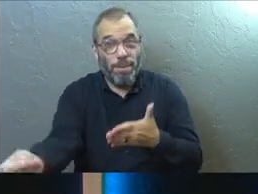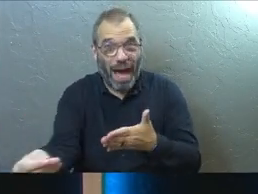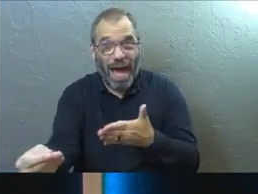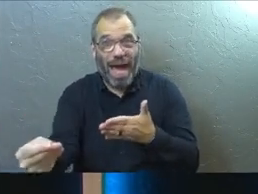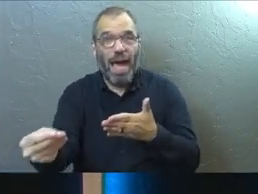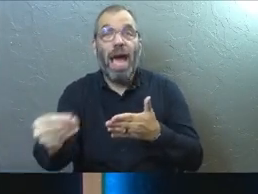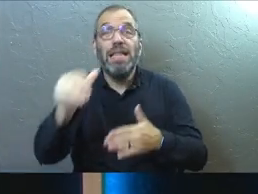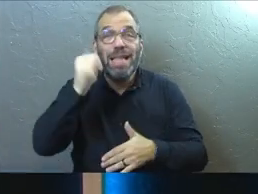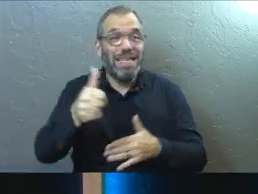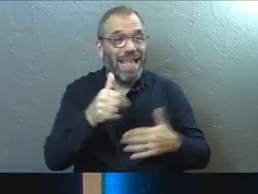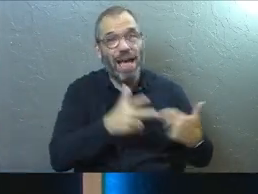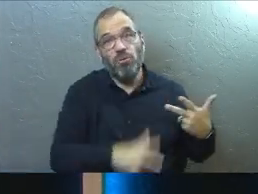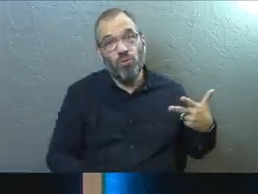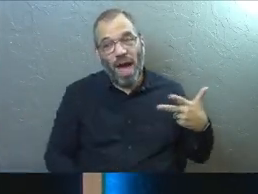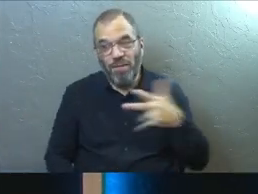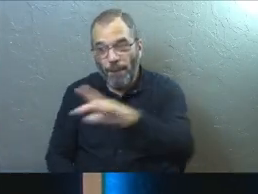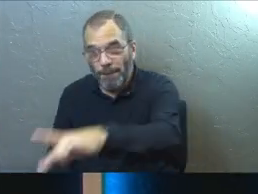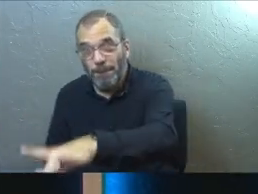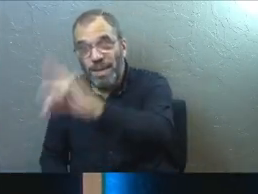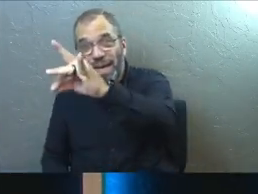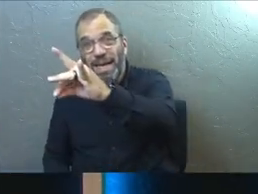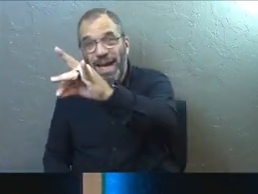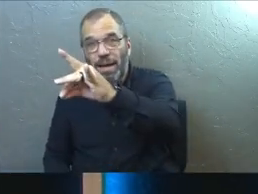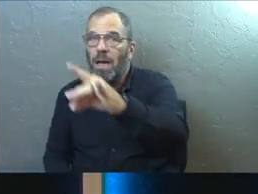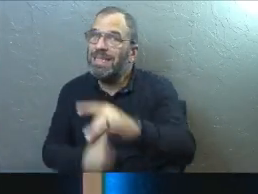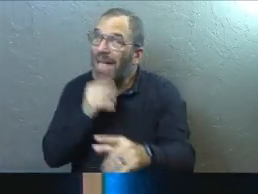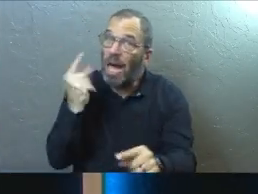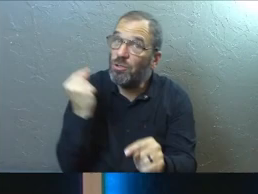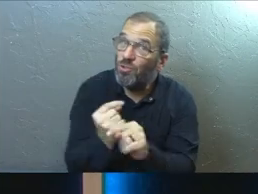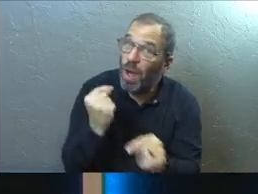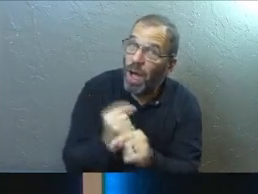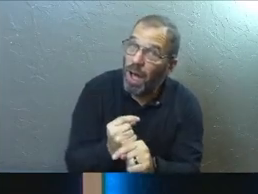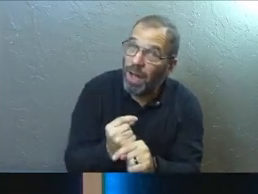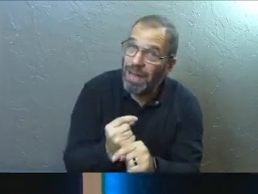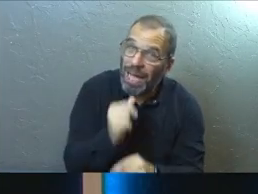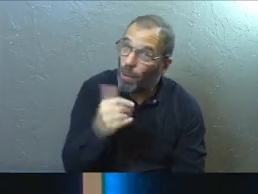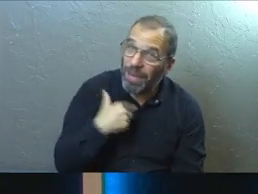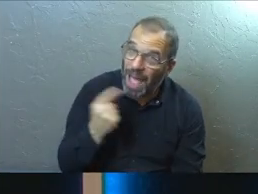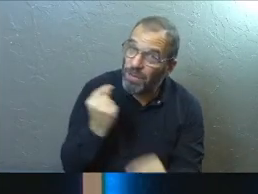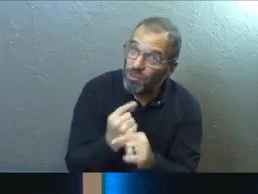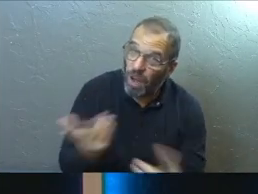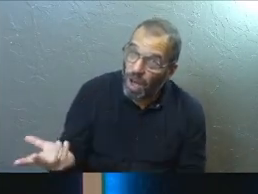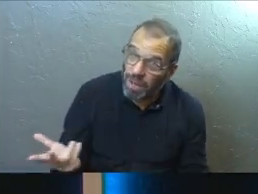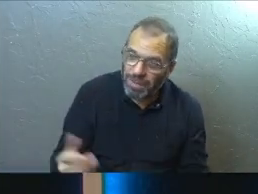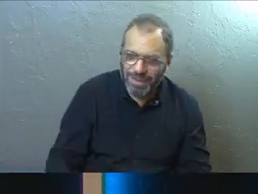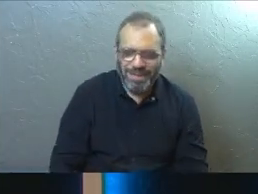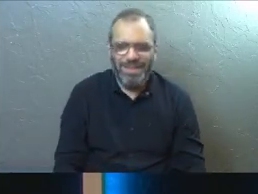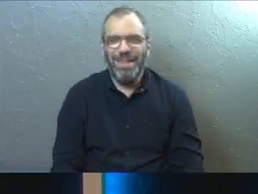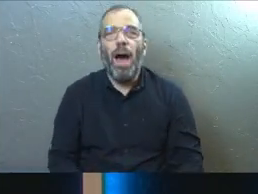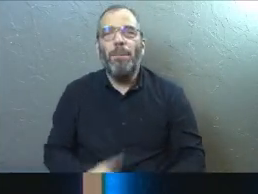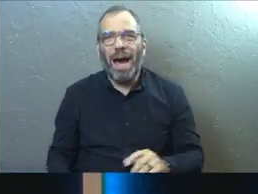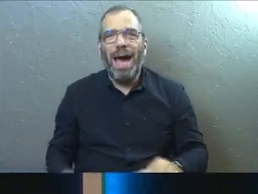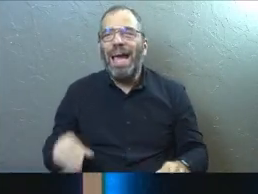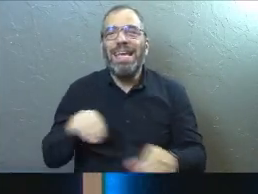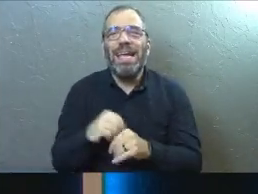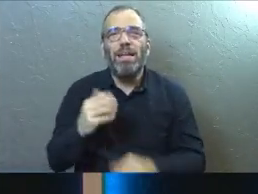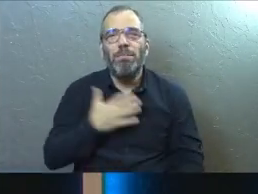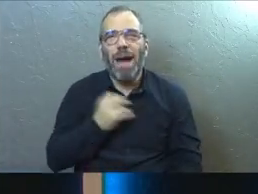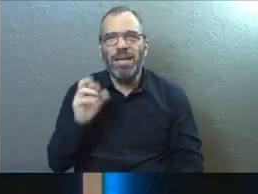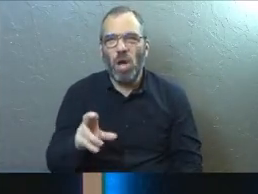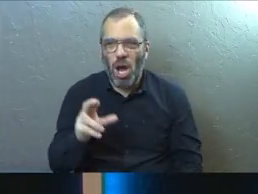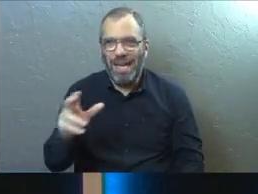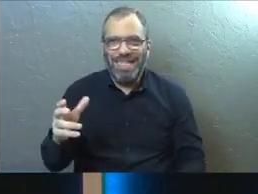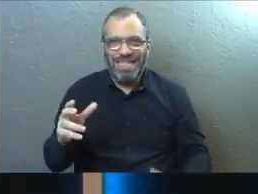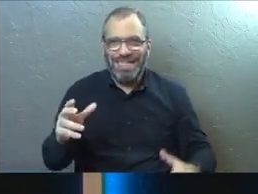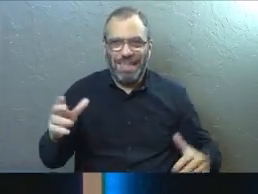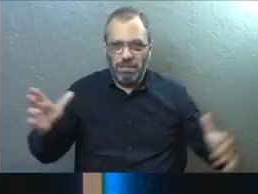and I have to go up the next day to get it. So I go up, not in a truck, because I don't have one, but I had to put it in my car, this